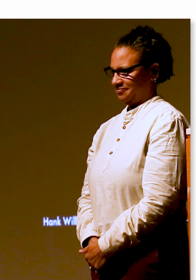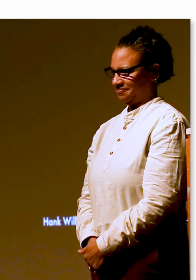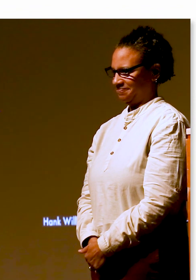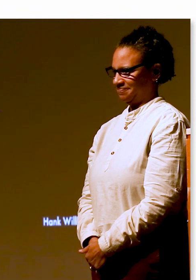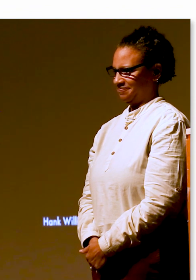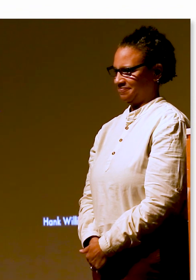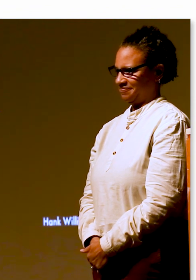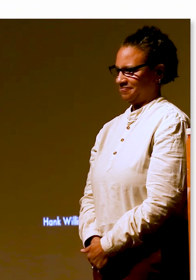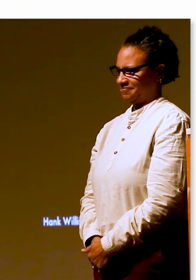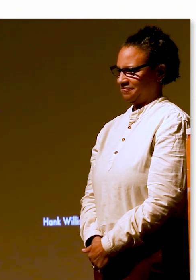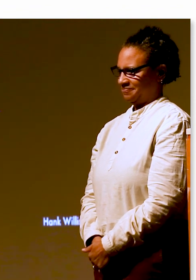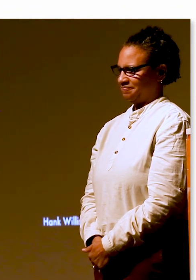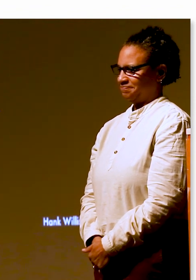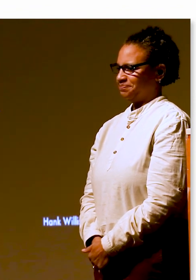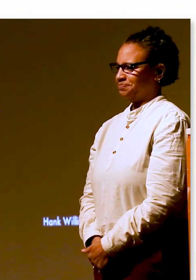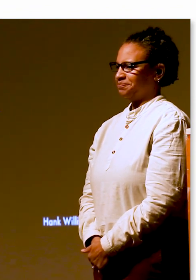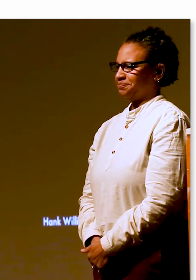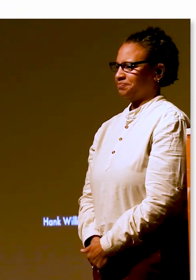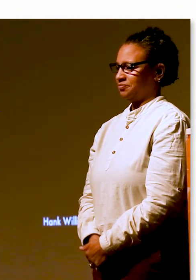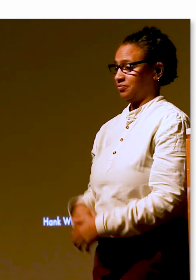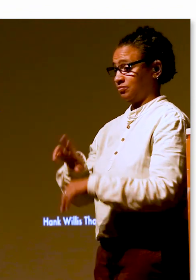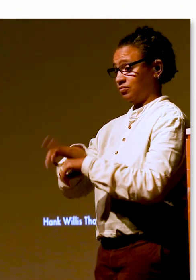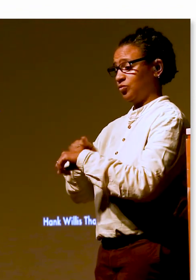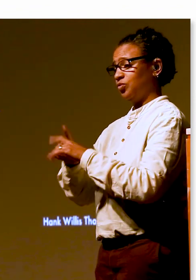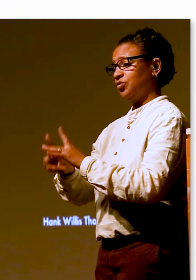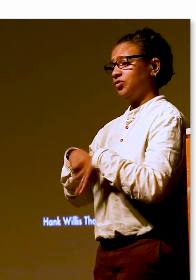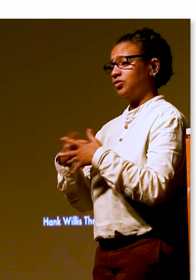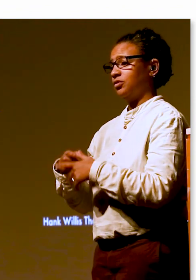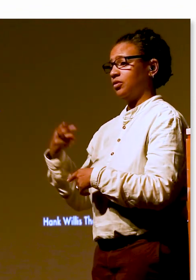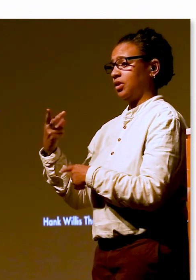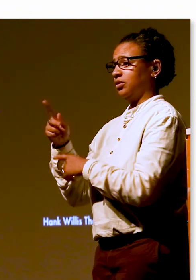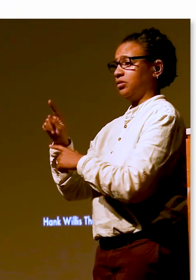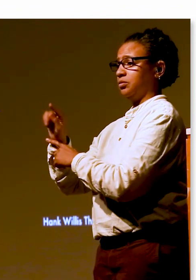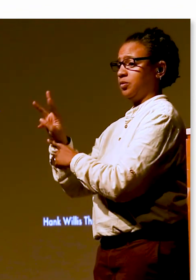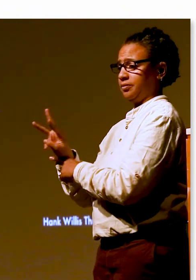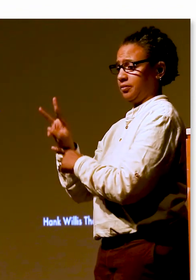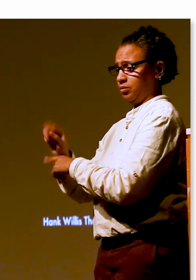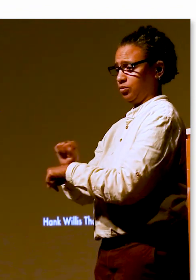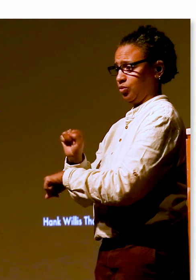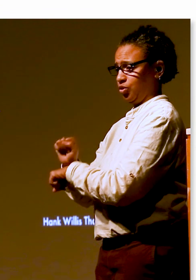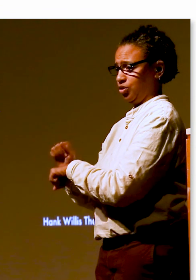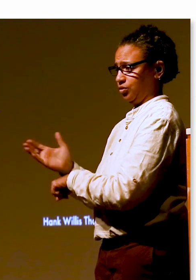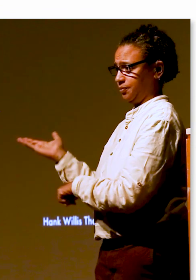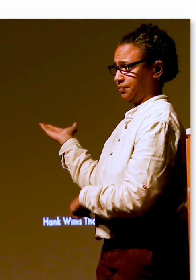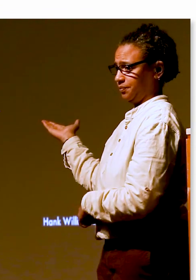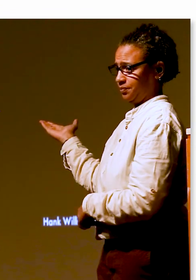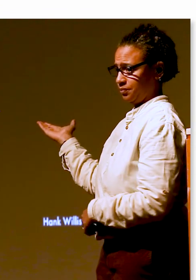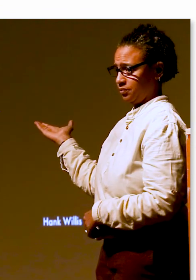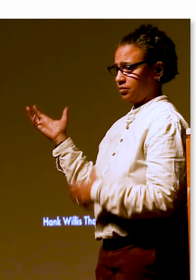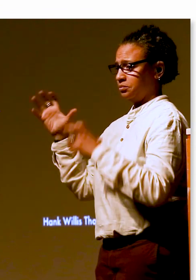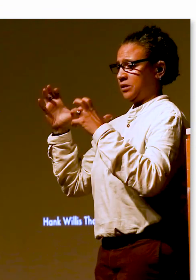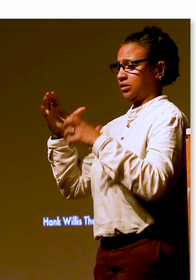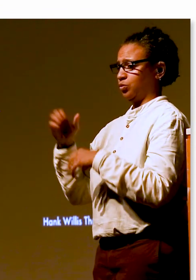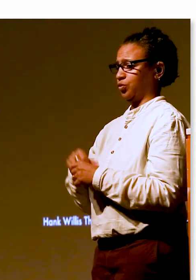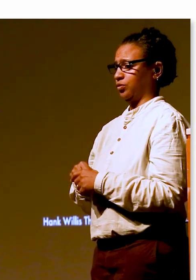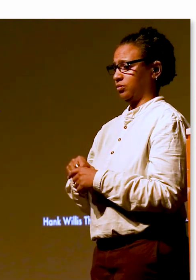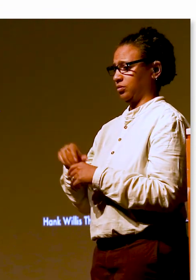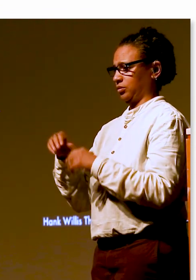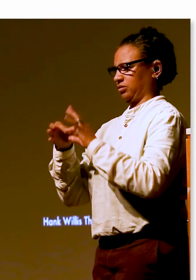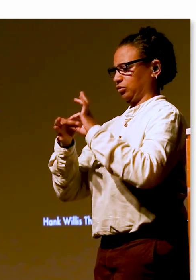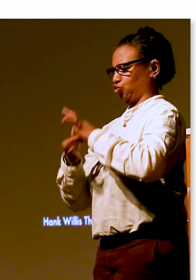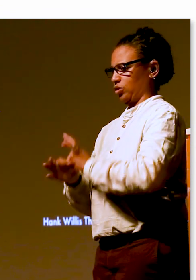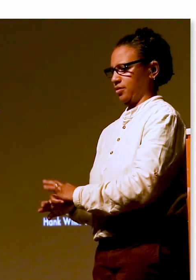So I want to start, of course, with Hank's work. This work, Basketball and Chain, is one of my favorite of Hank's